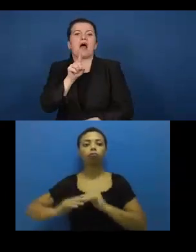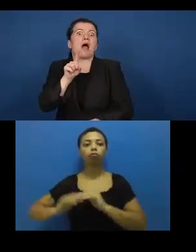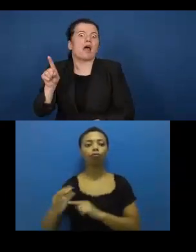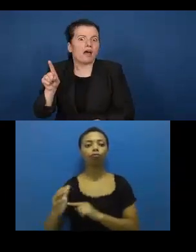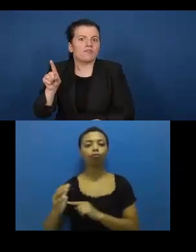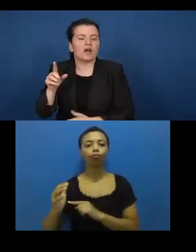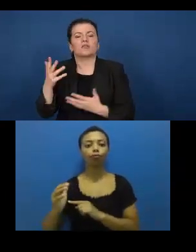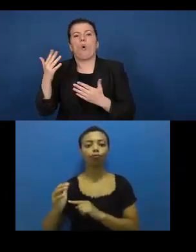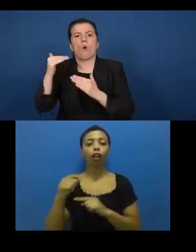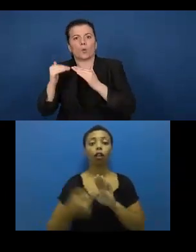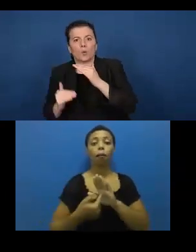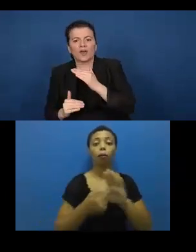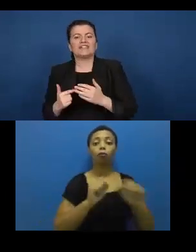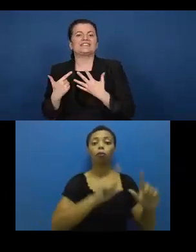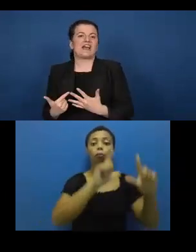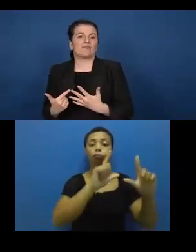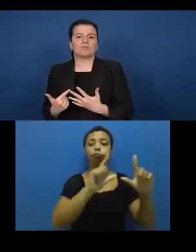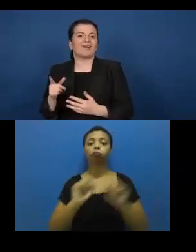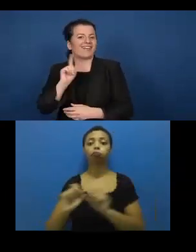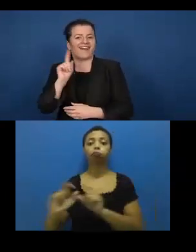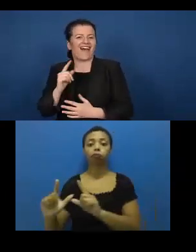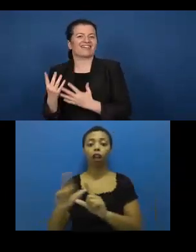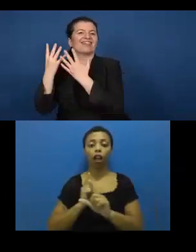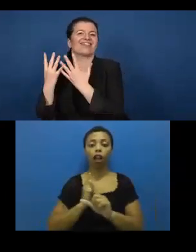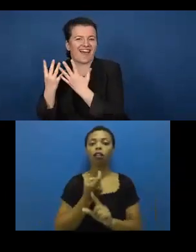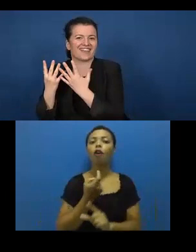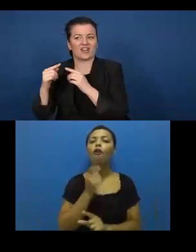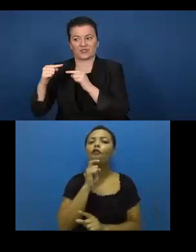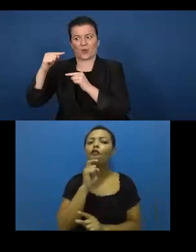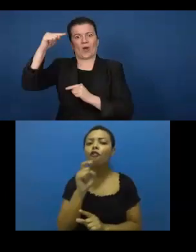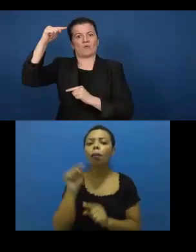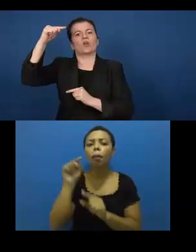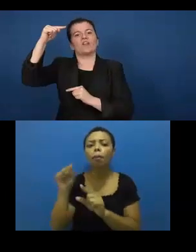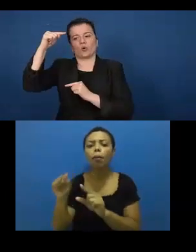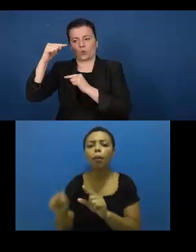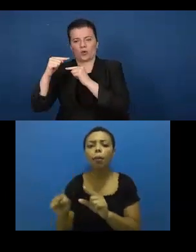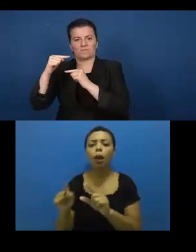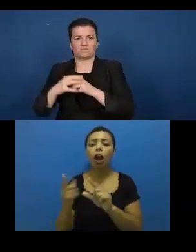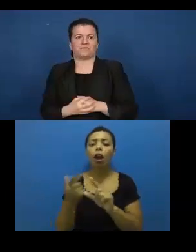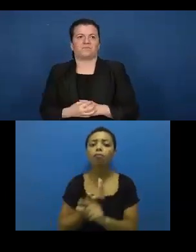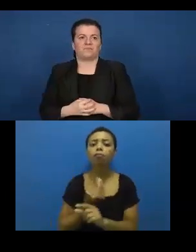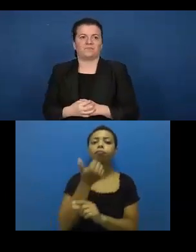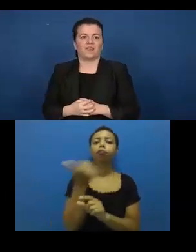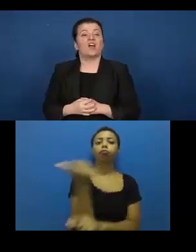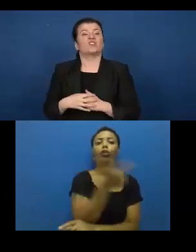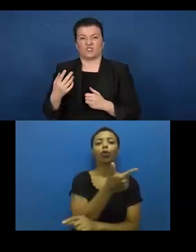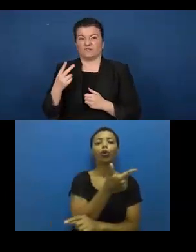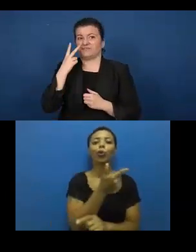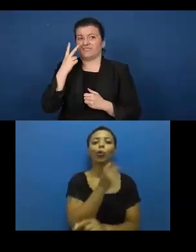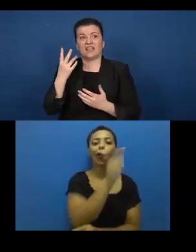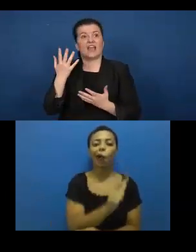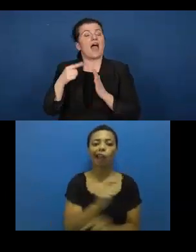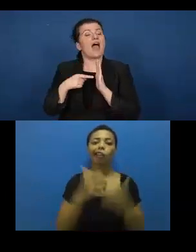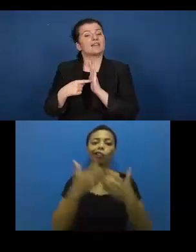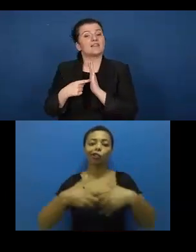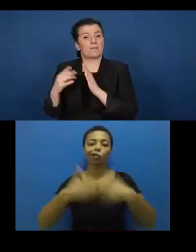that the green dots are systematically below the blue dots, especially for larger numbers. This means that fewer mistakes